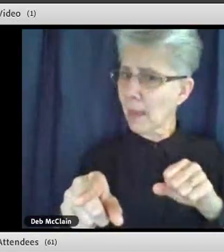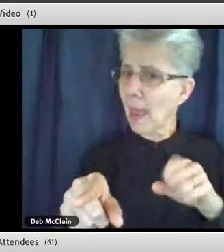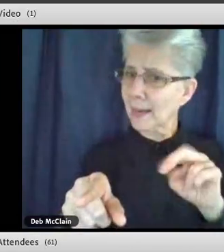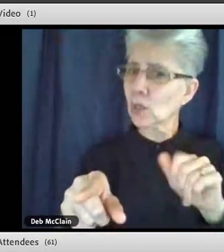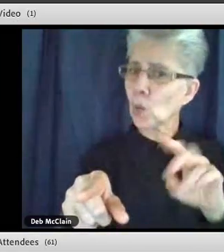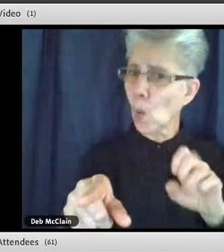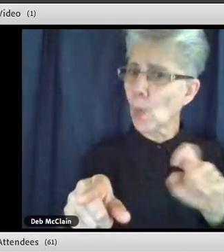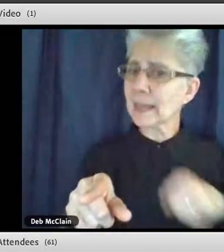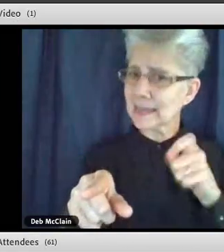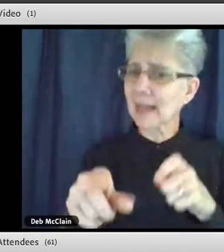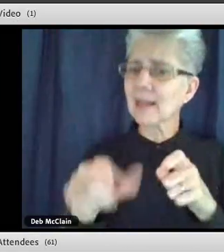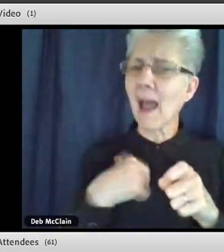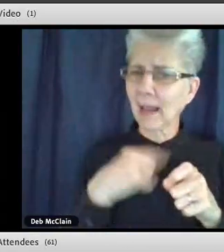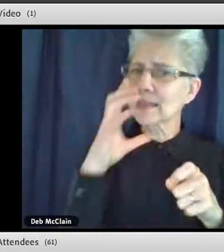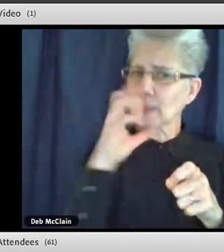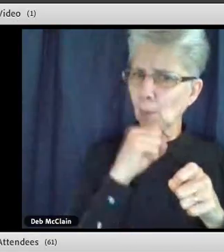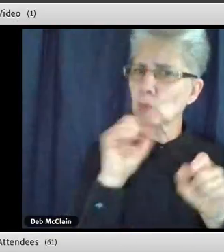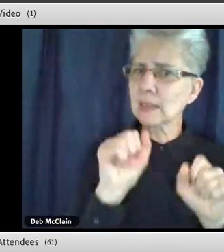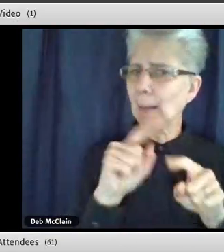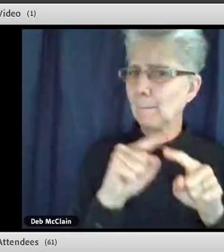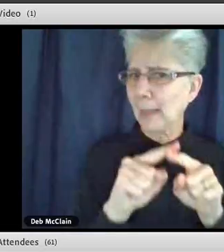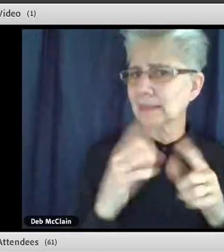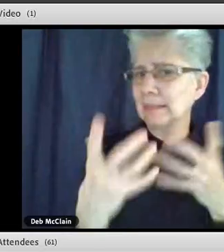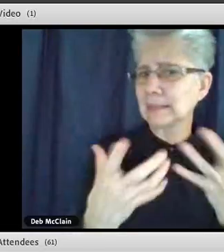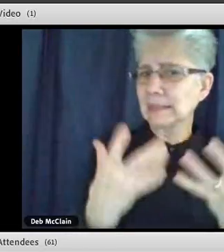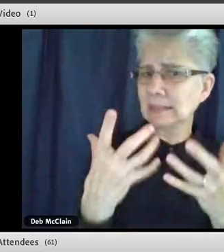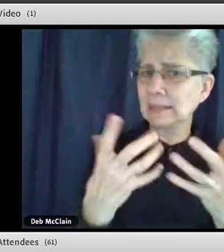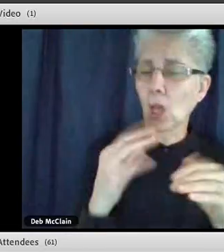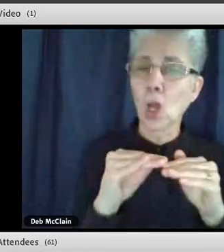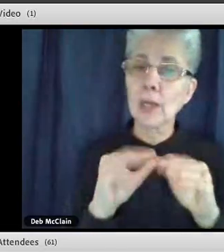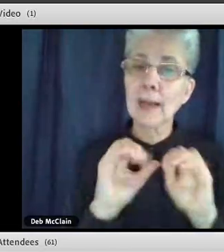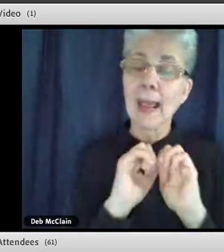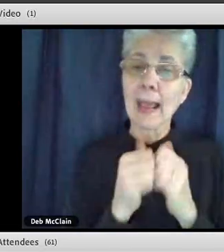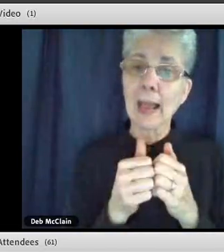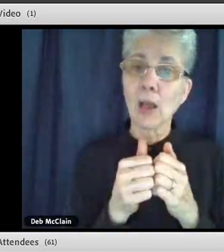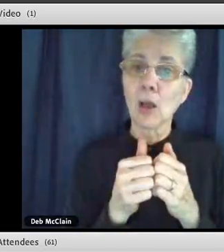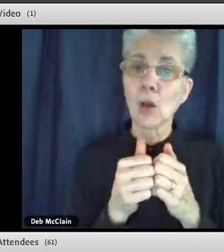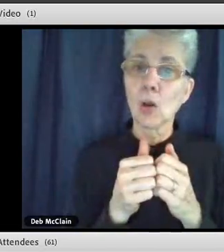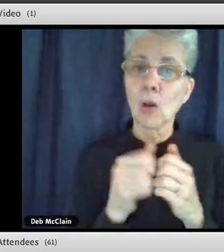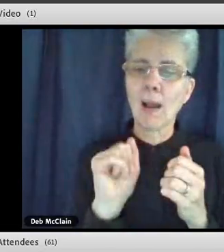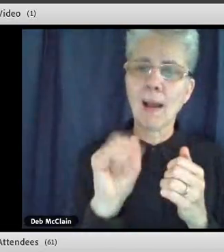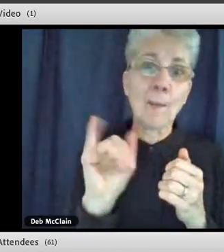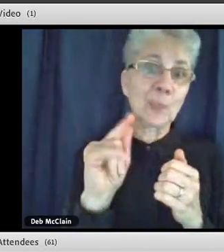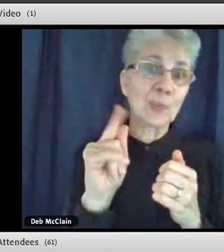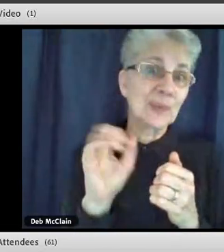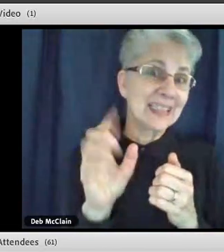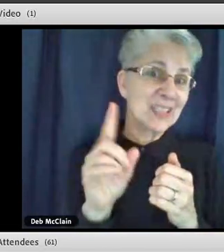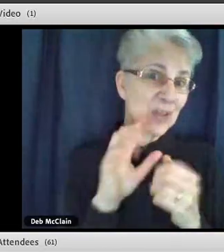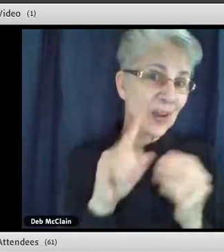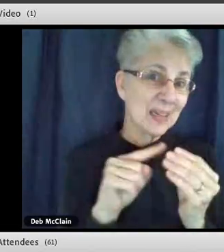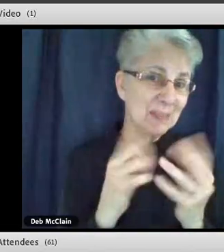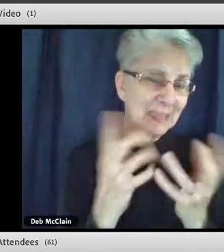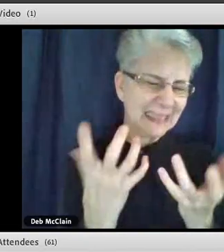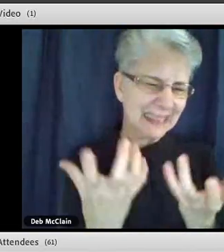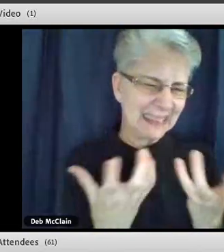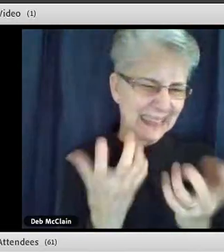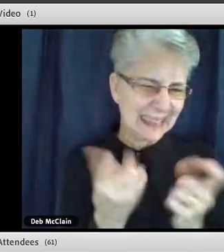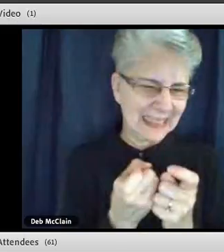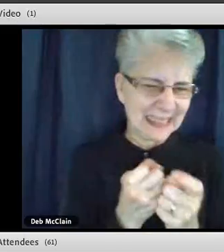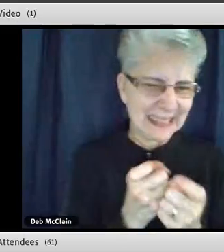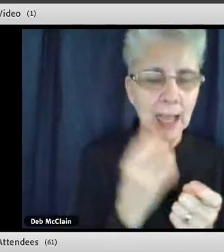Nicole, yeah, exactly. I suppose it kind of depends on how abridged we're talking about, because I know that